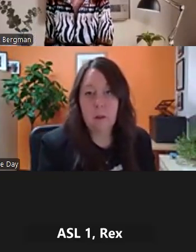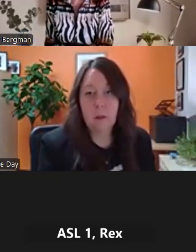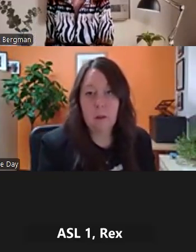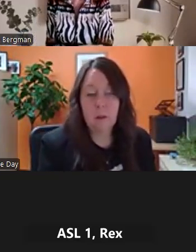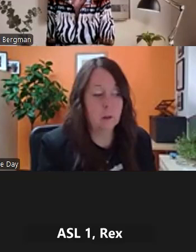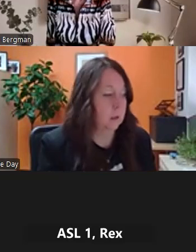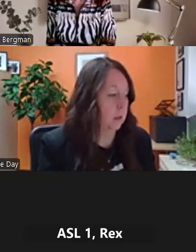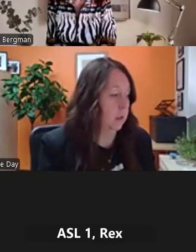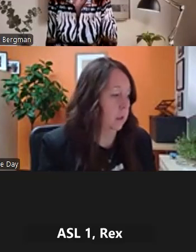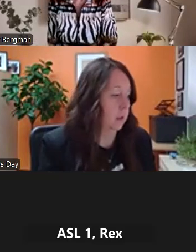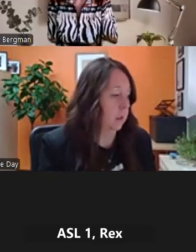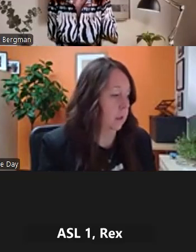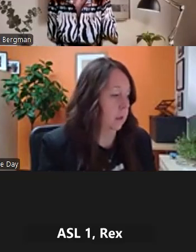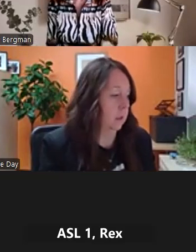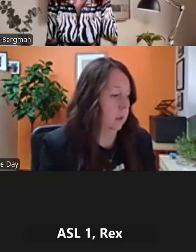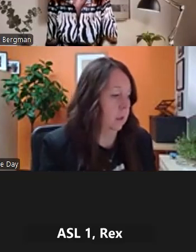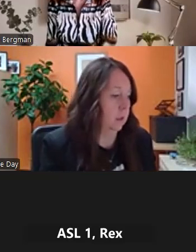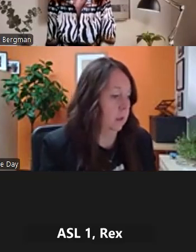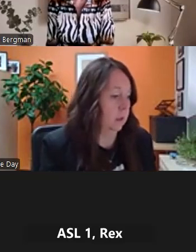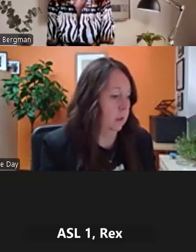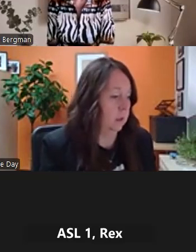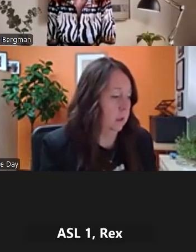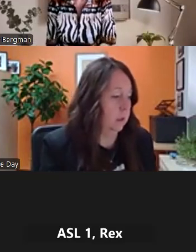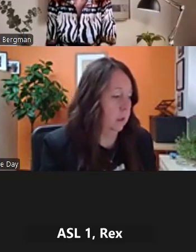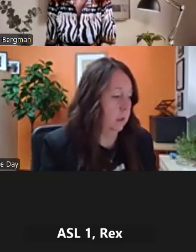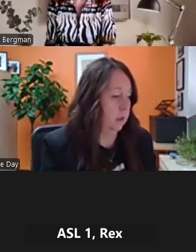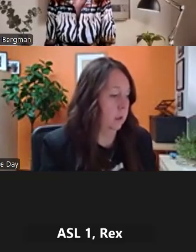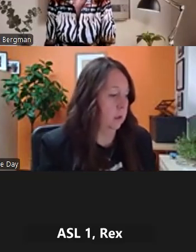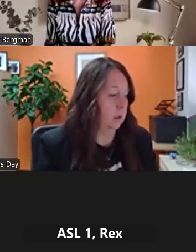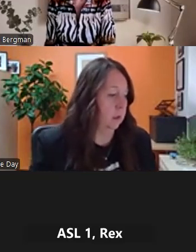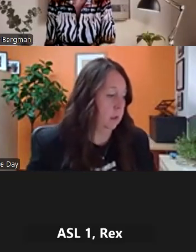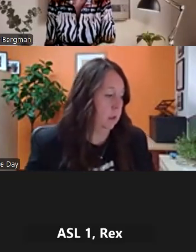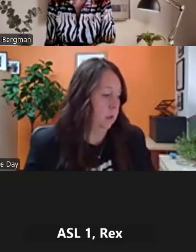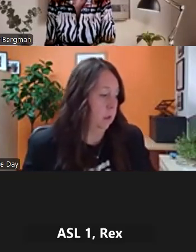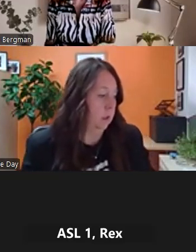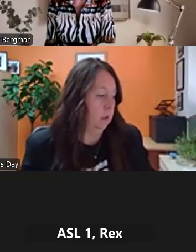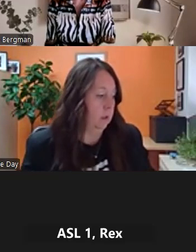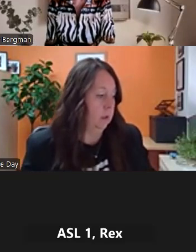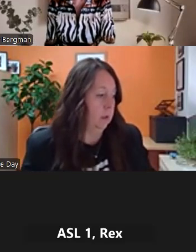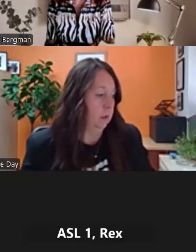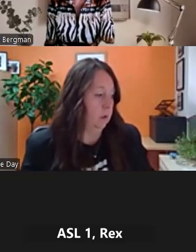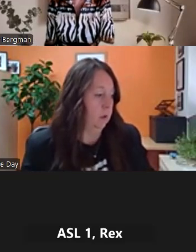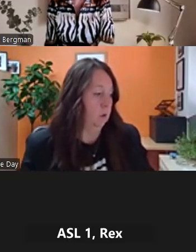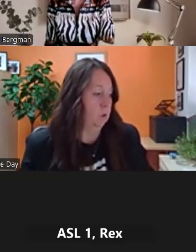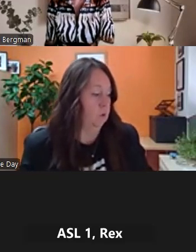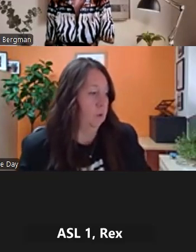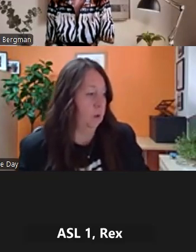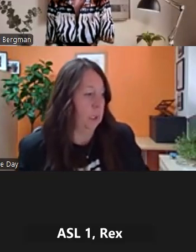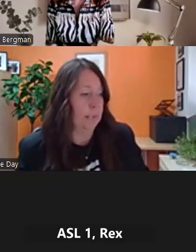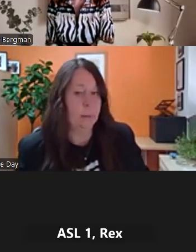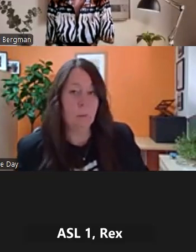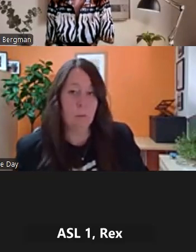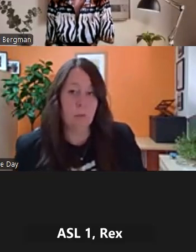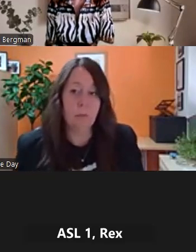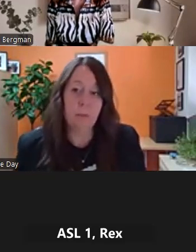skilled nursing facilities, but I just kind of don't want the issue to just go away because those bills didn't pass. So I don't know if we could be something to the secretary